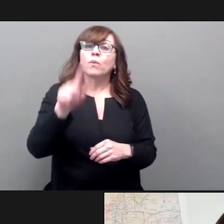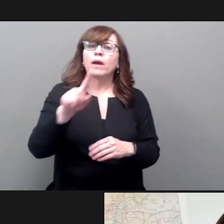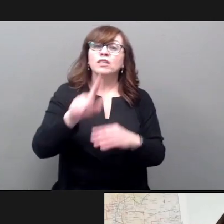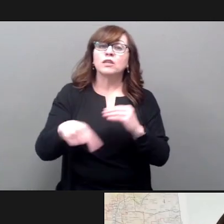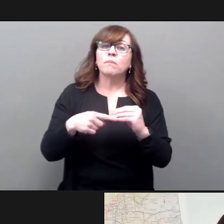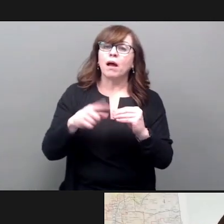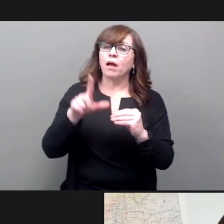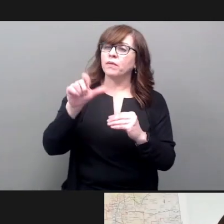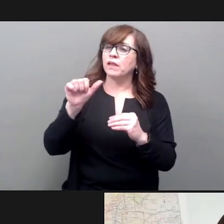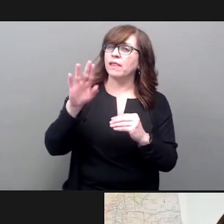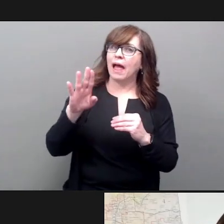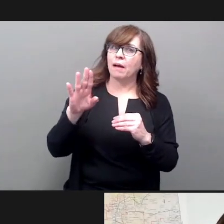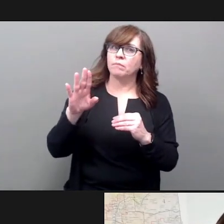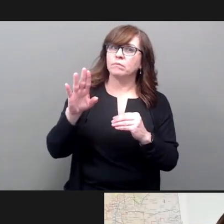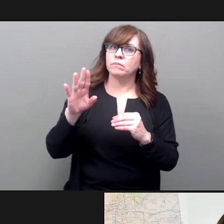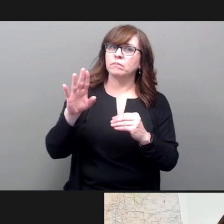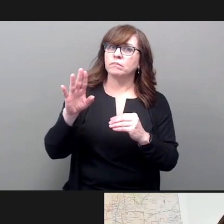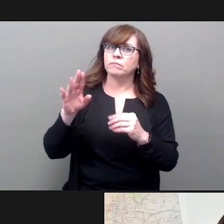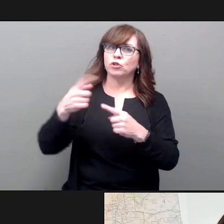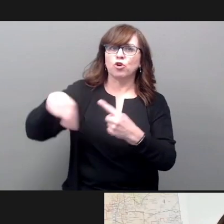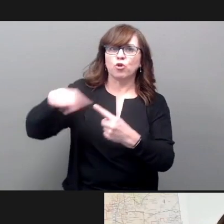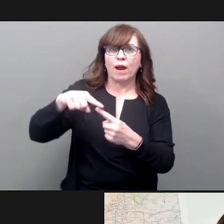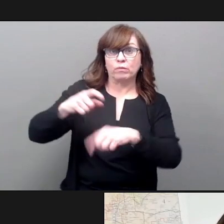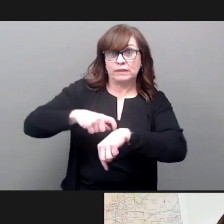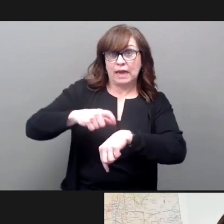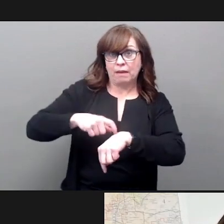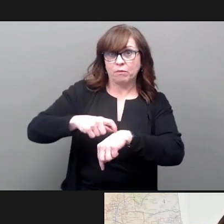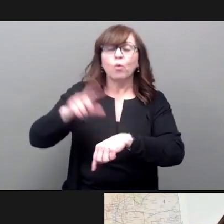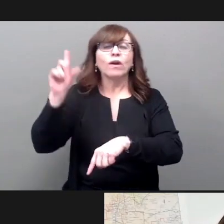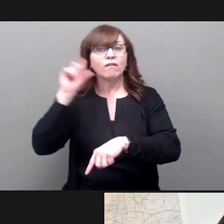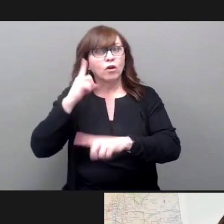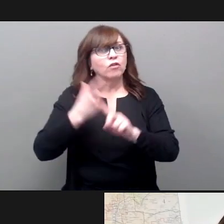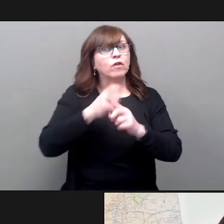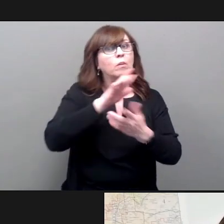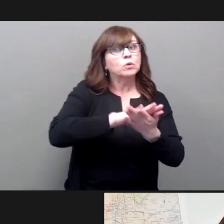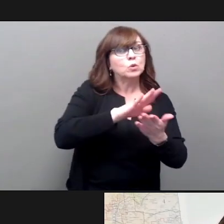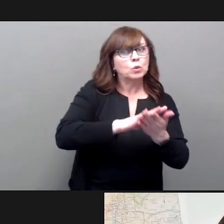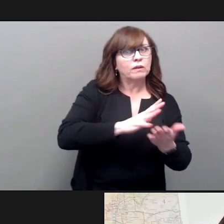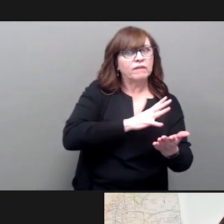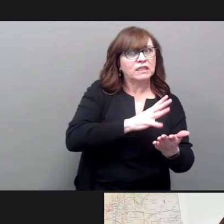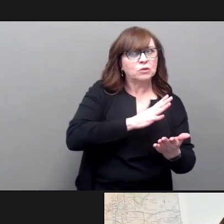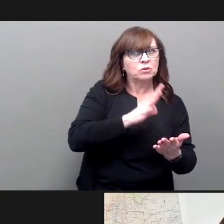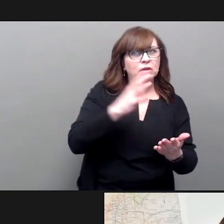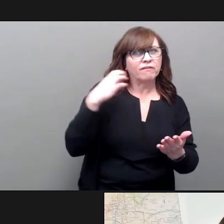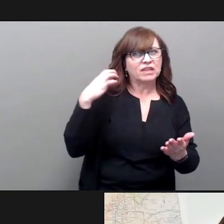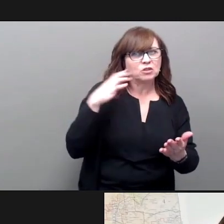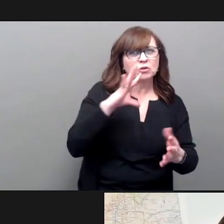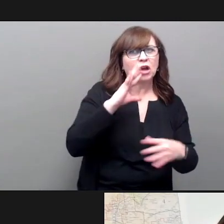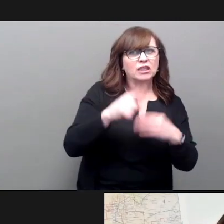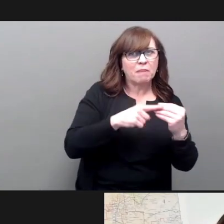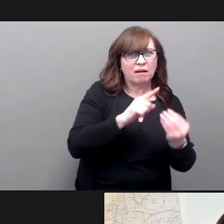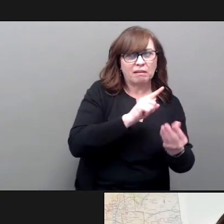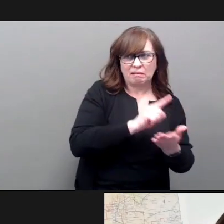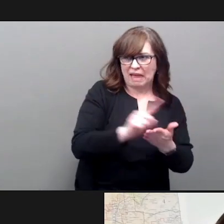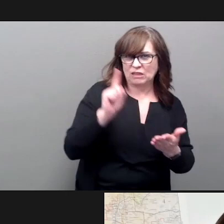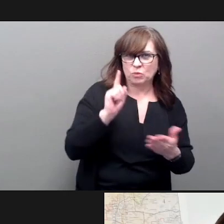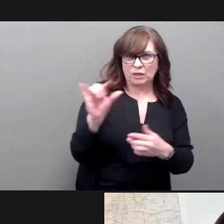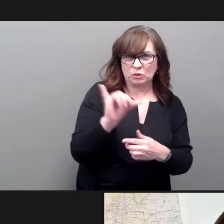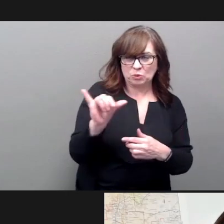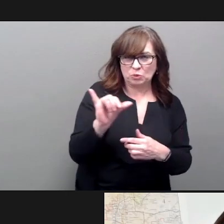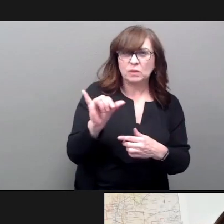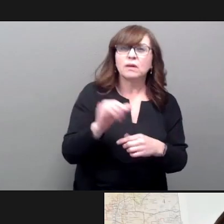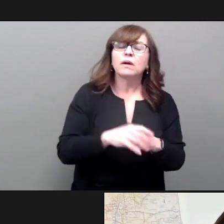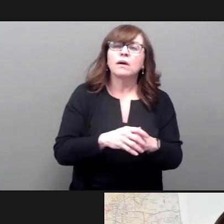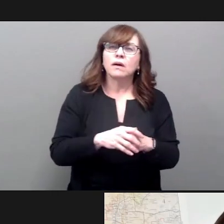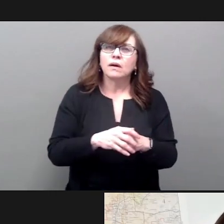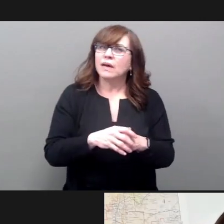lab turnaround time. Obviously, we've heard from some school officials, I think we talked about this a little bit last time too, that it's just taking